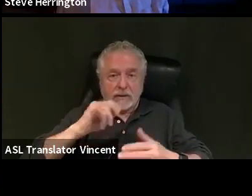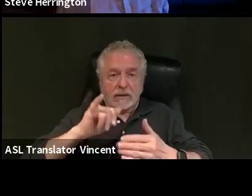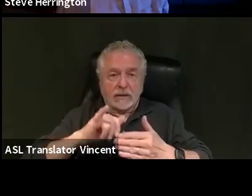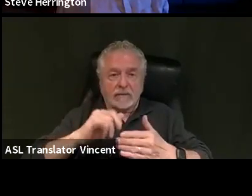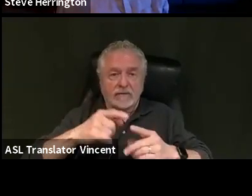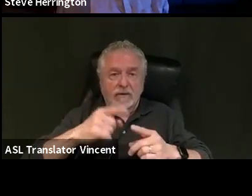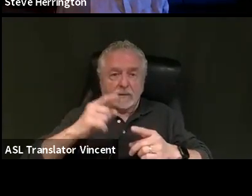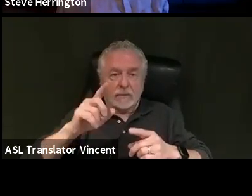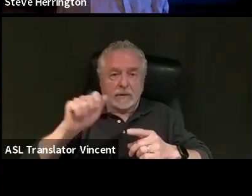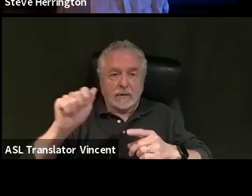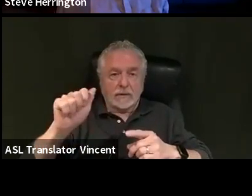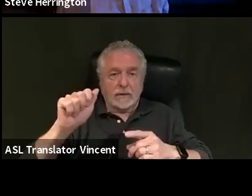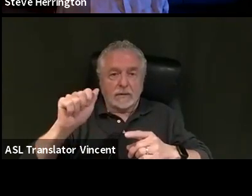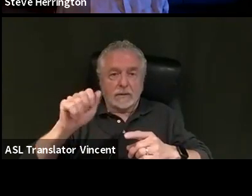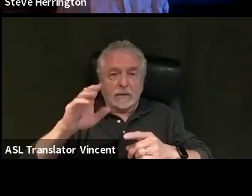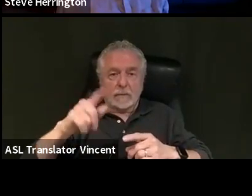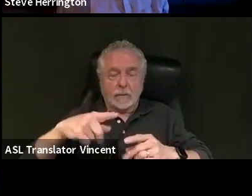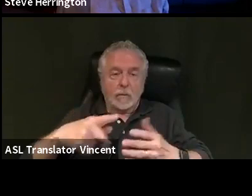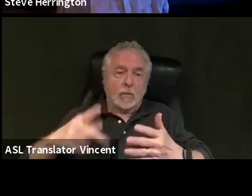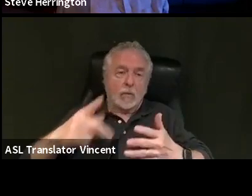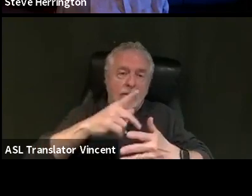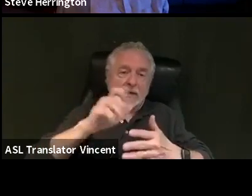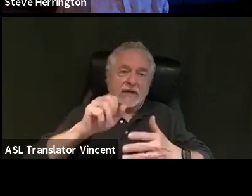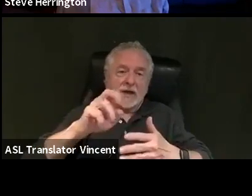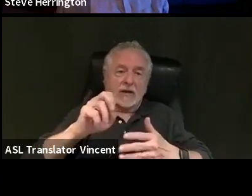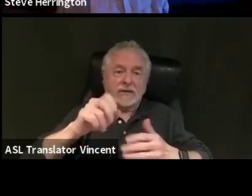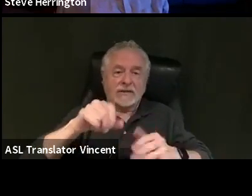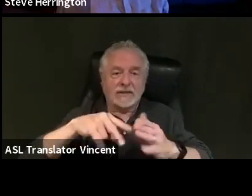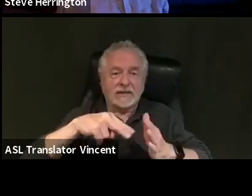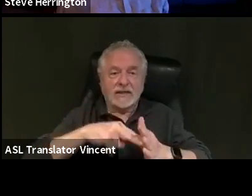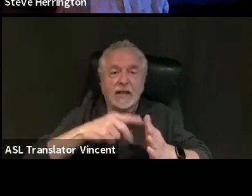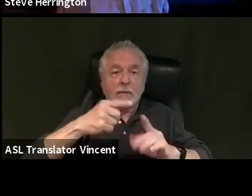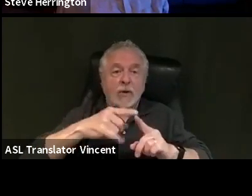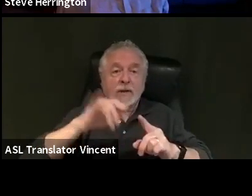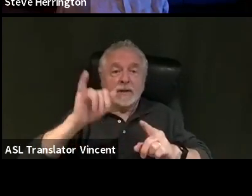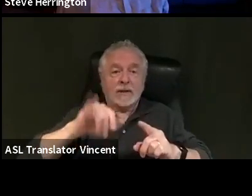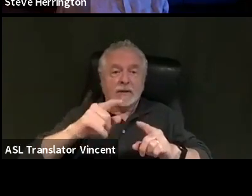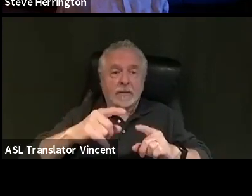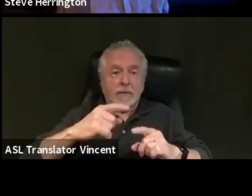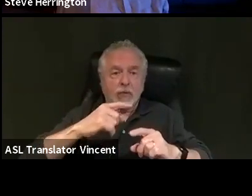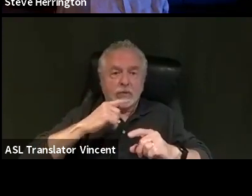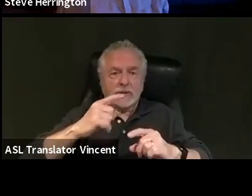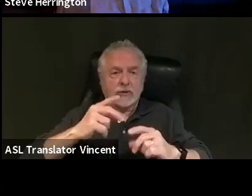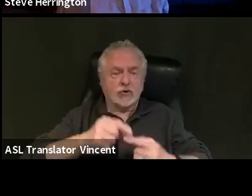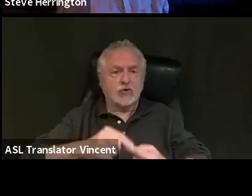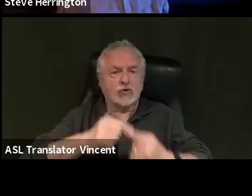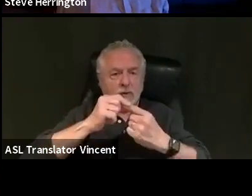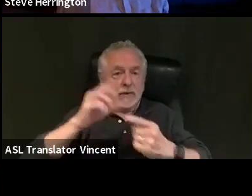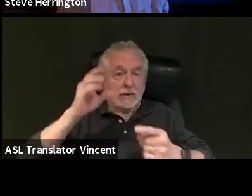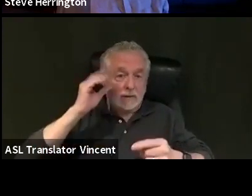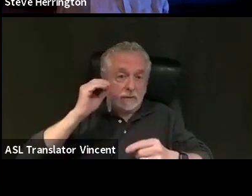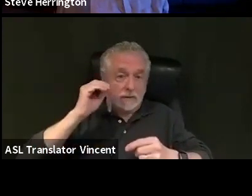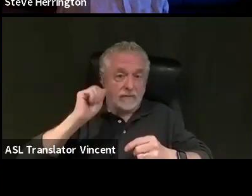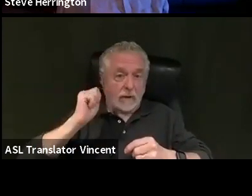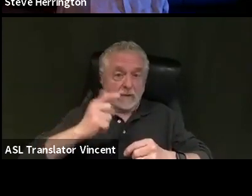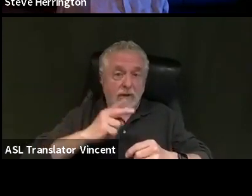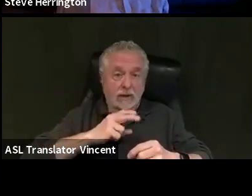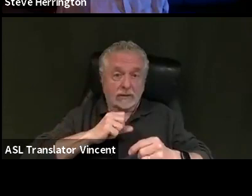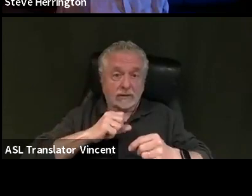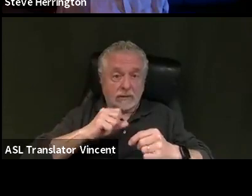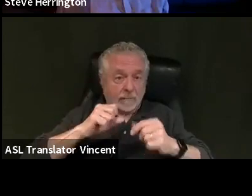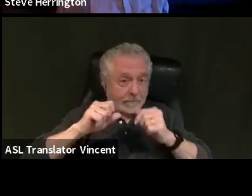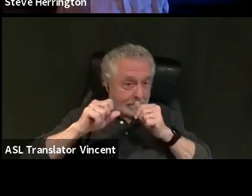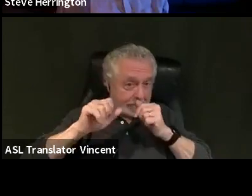from a primary care standpoint, is that this has been such a unique experience for a lot of us